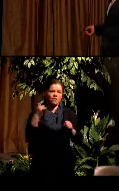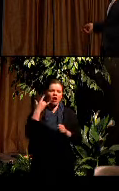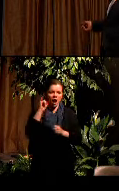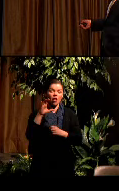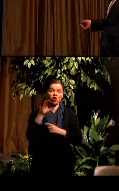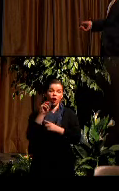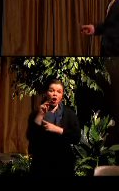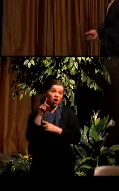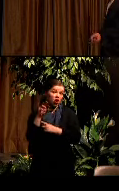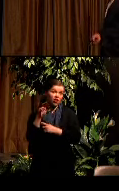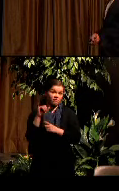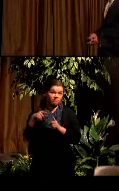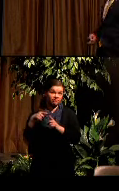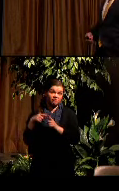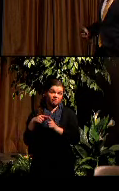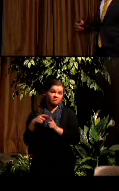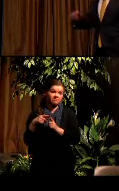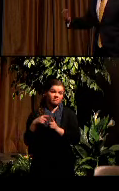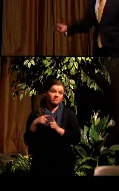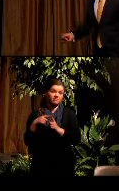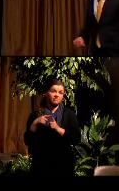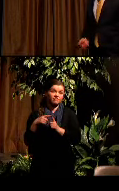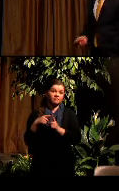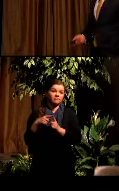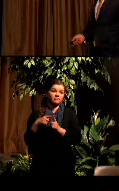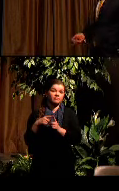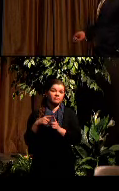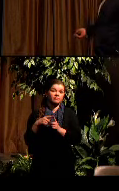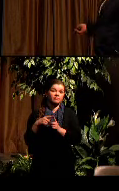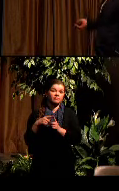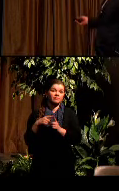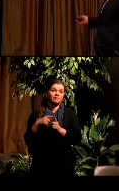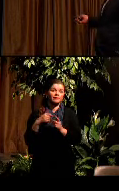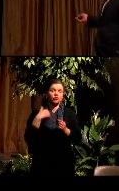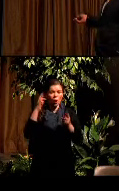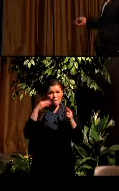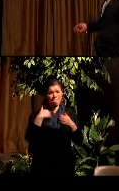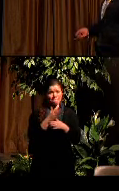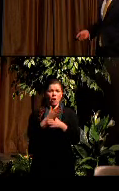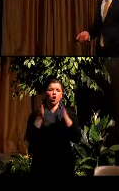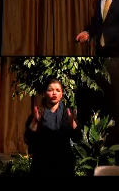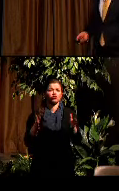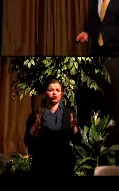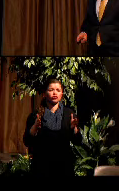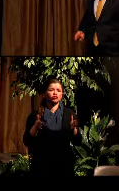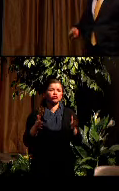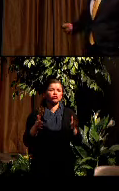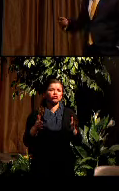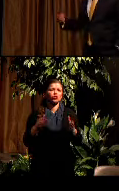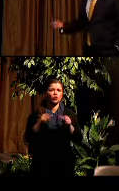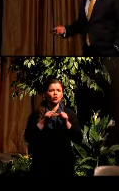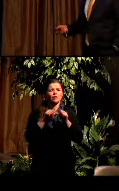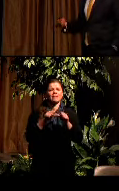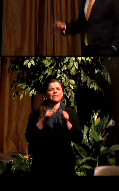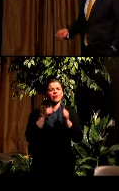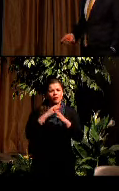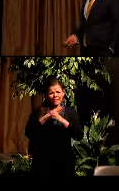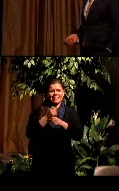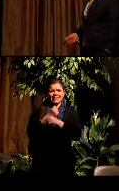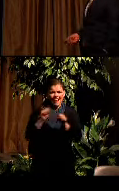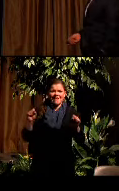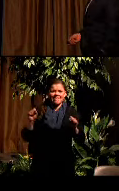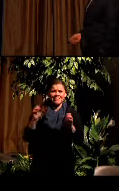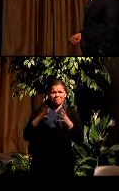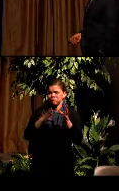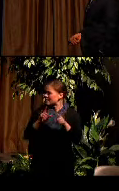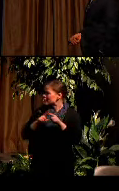other effective things that we've been developing over the past few years will help save species like the golden-winged warblers, species that have declined by